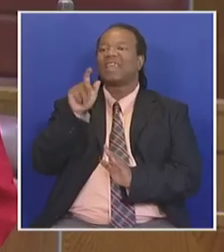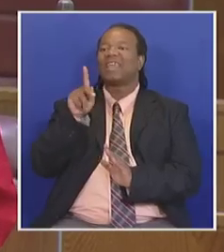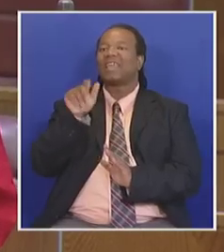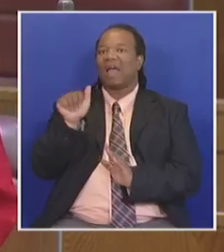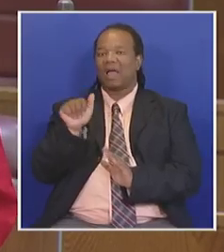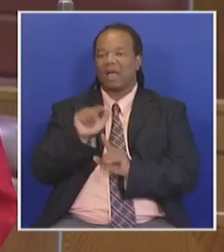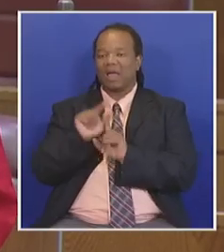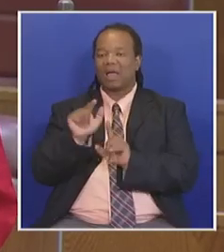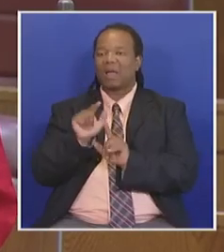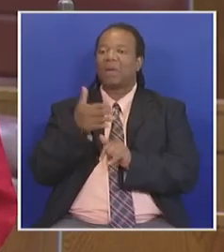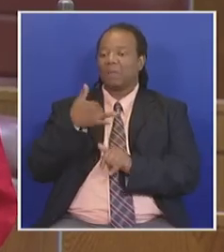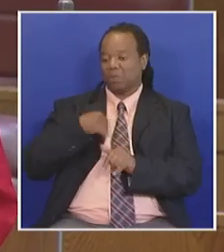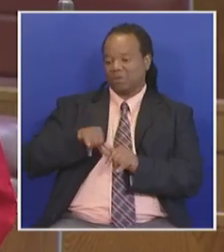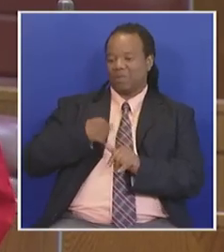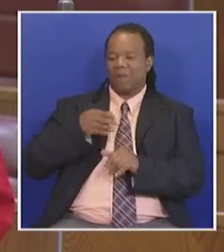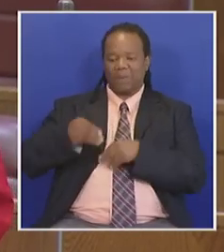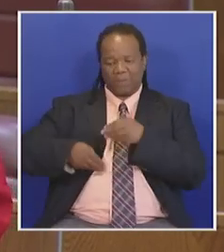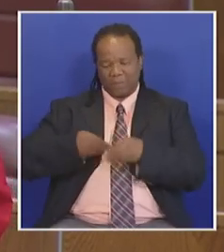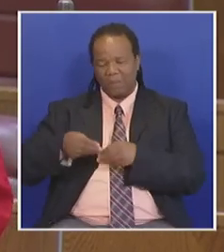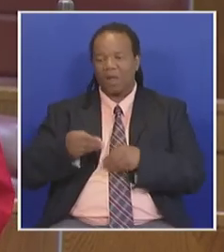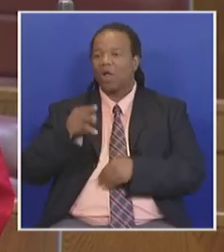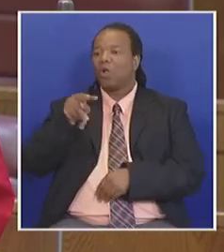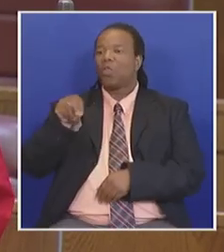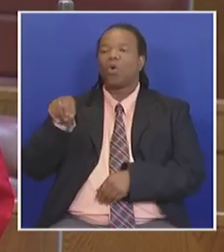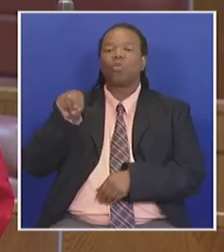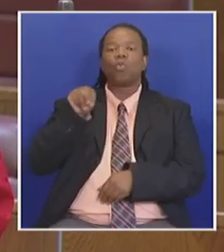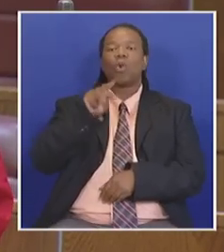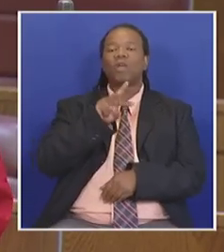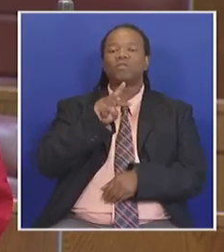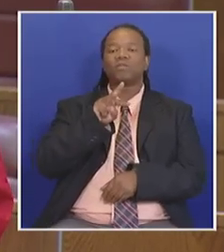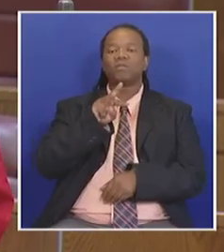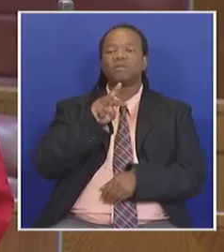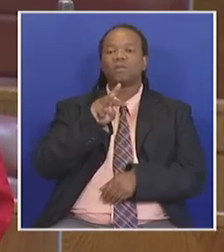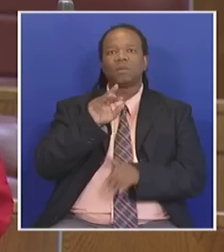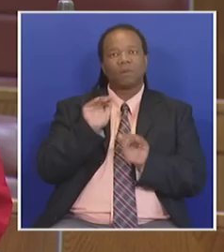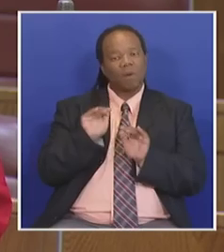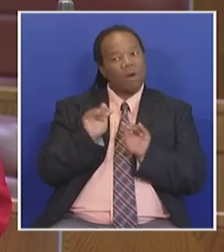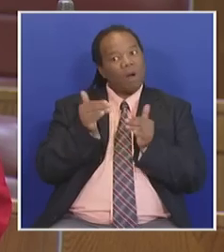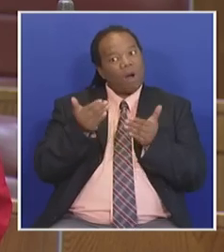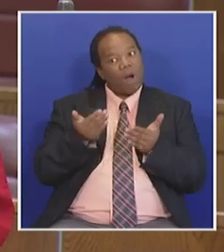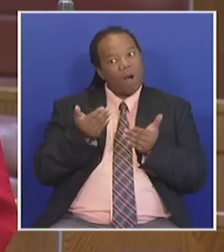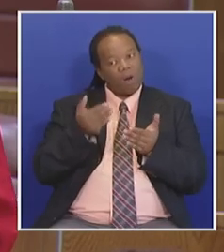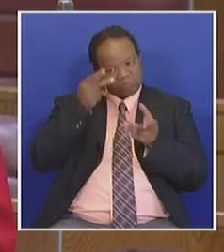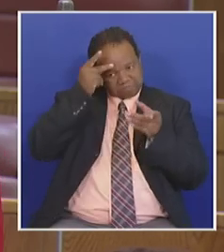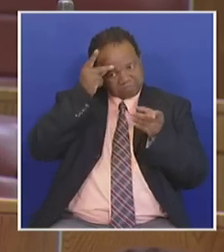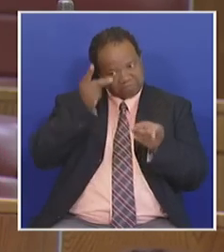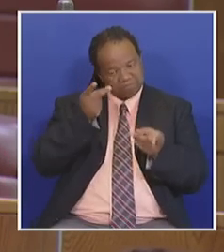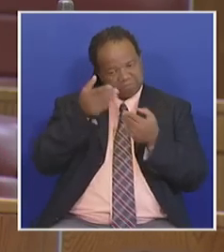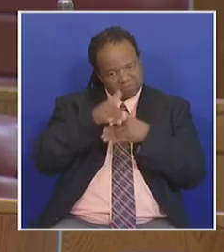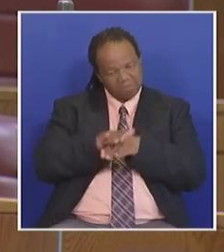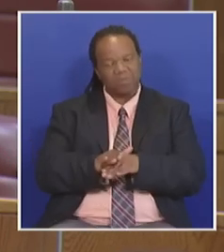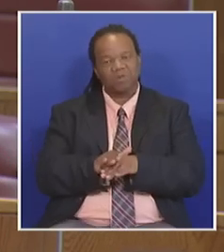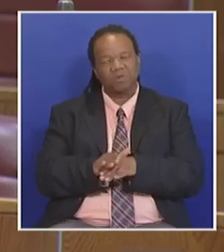corruption in municipalities of Northwest and ways of implementation of its resolution thereafter.